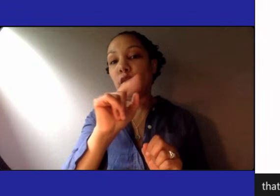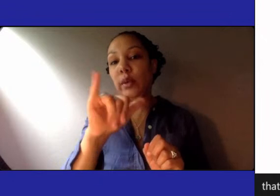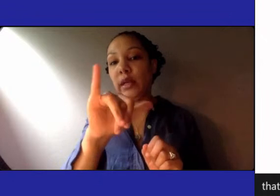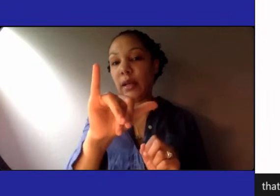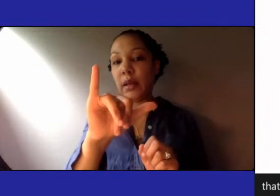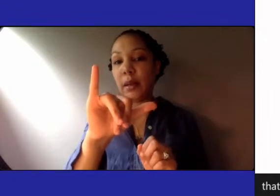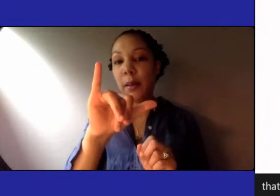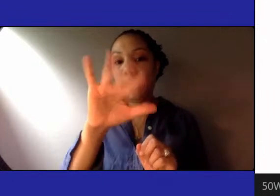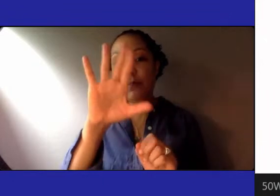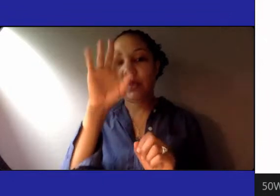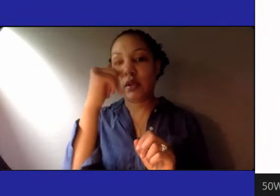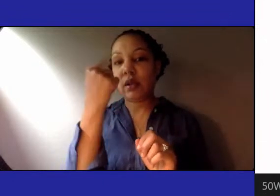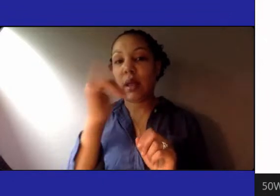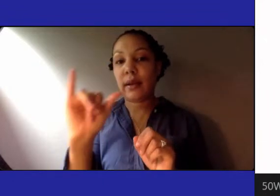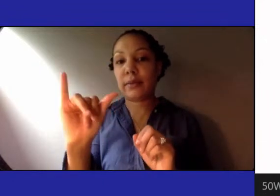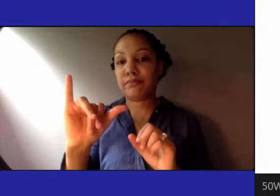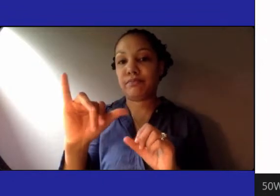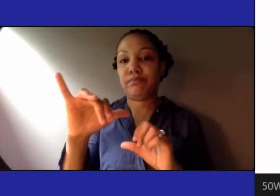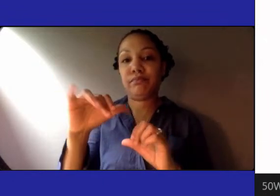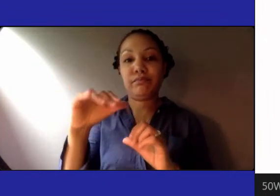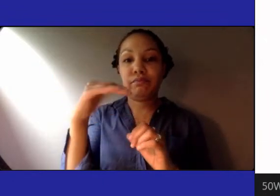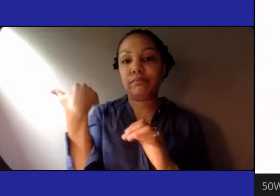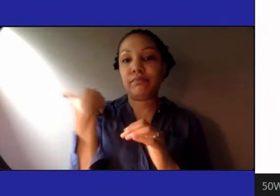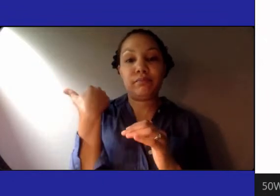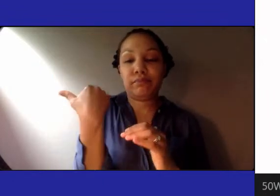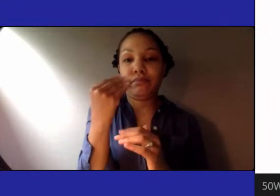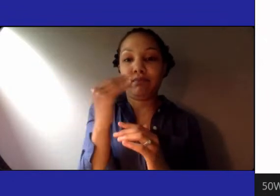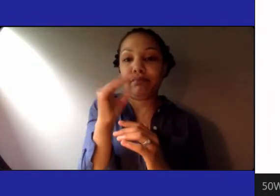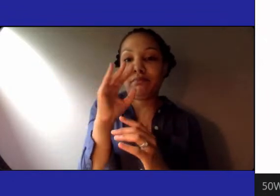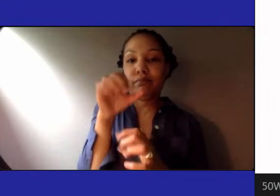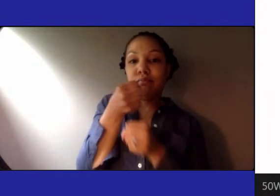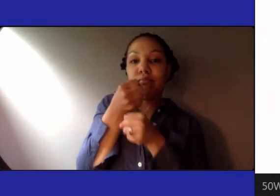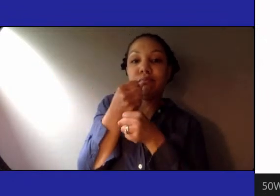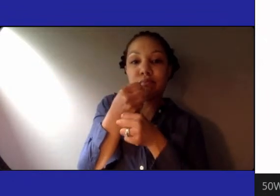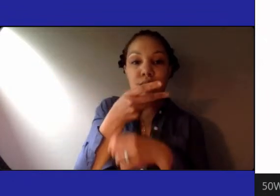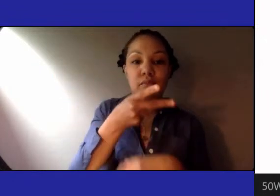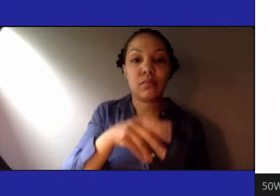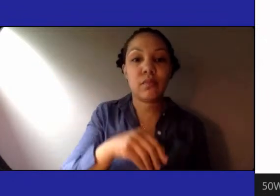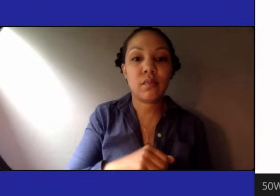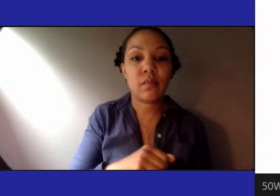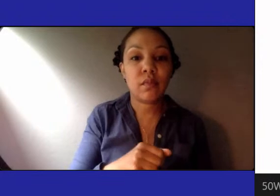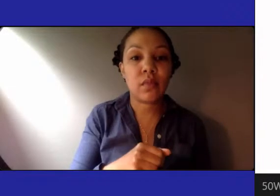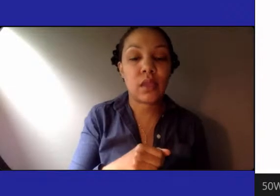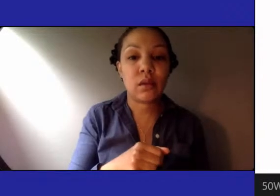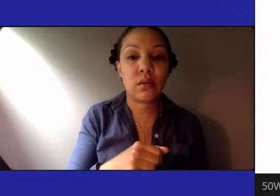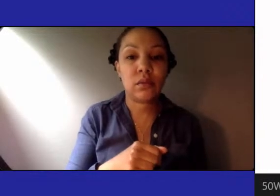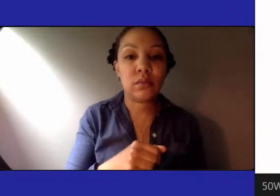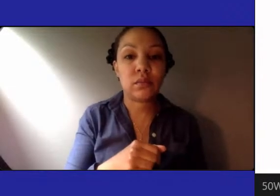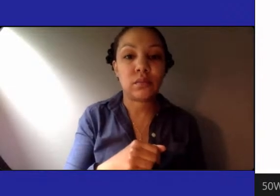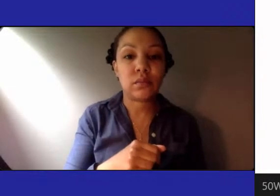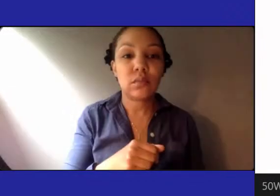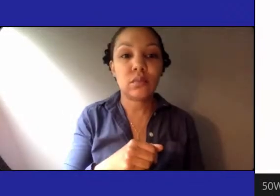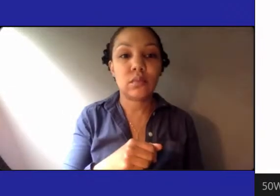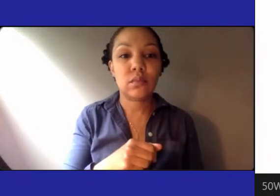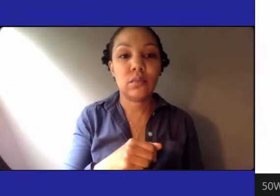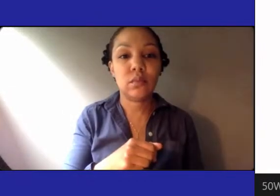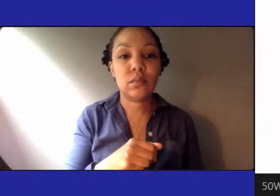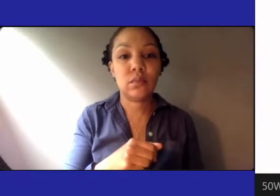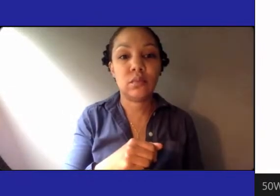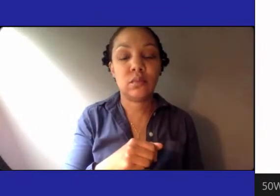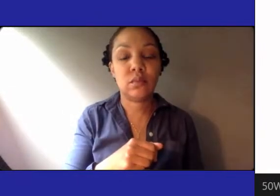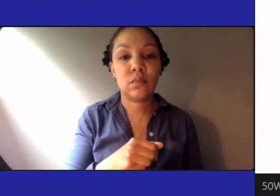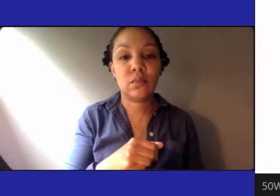imaging that the platform has automated to try to estimate the amount of brain tissue that might